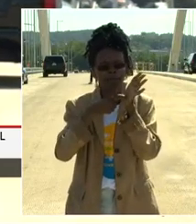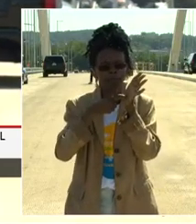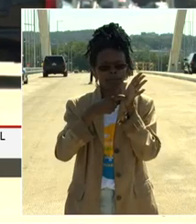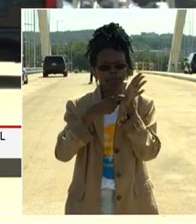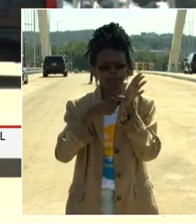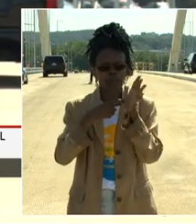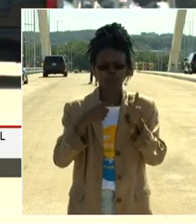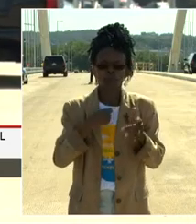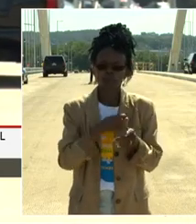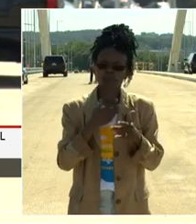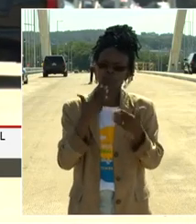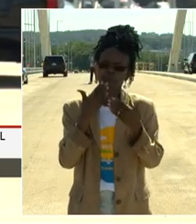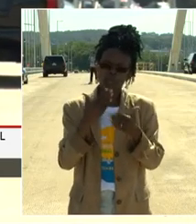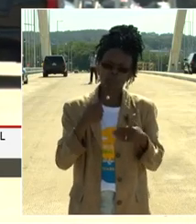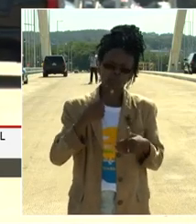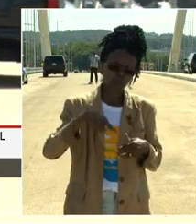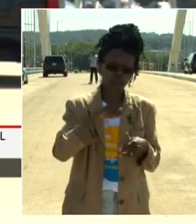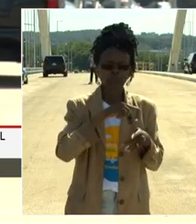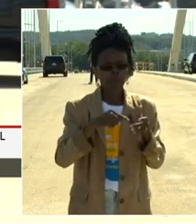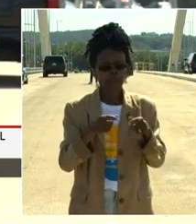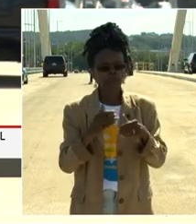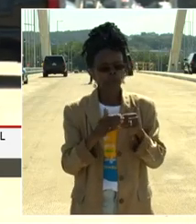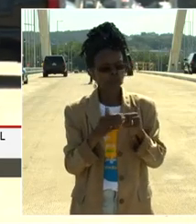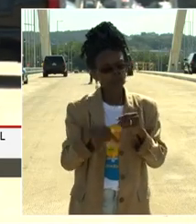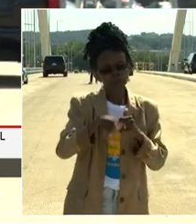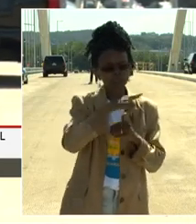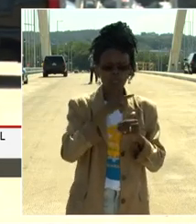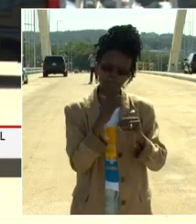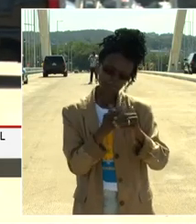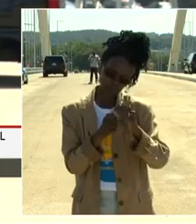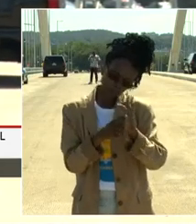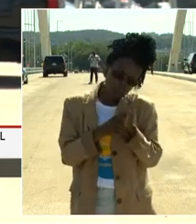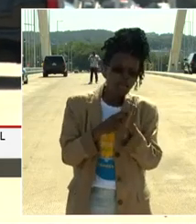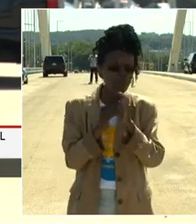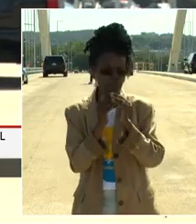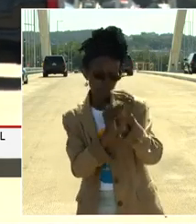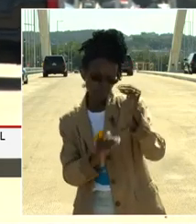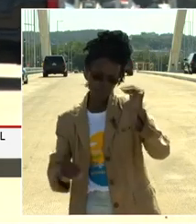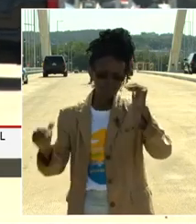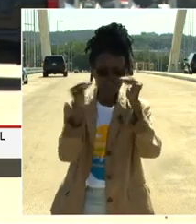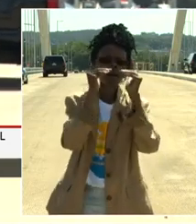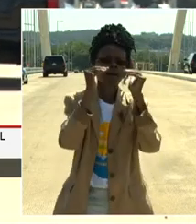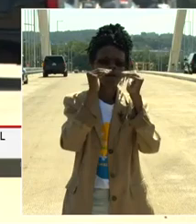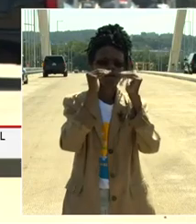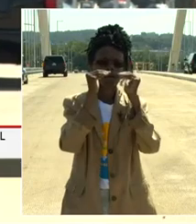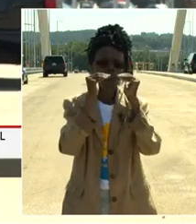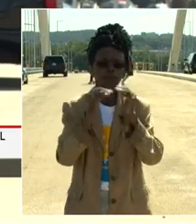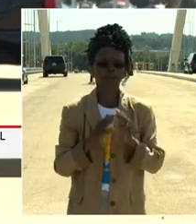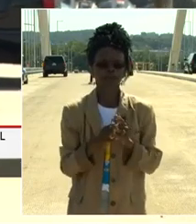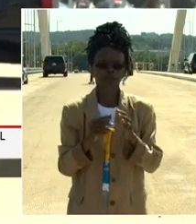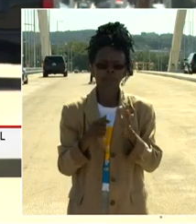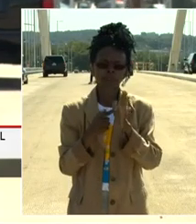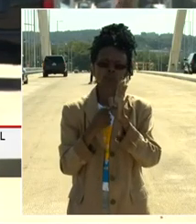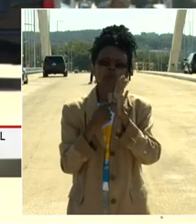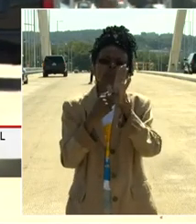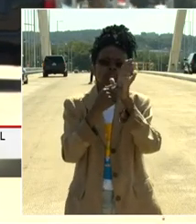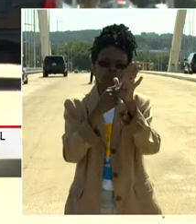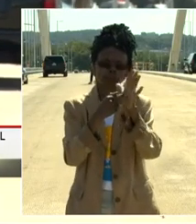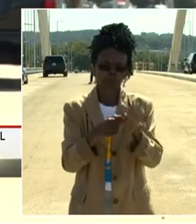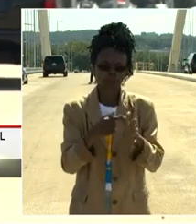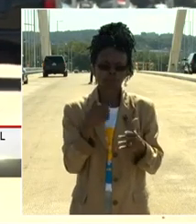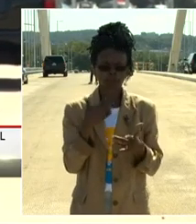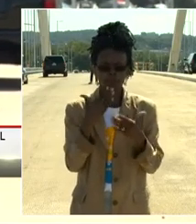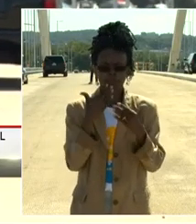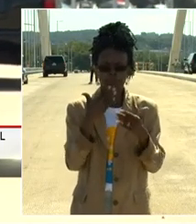lifetime demanding justice and representation. I also want to thank Ireland's ambassador to the United States, Dan Mulhall,